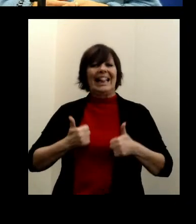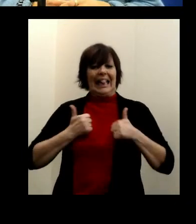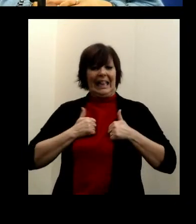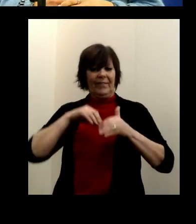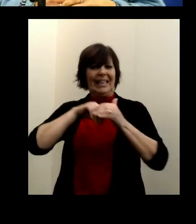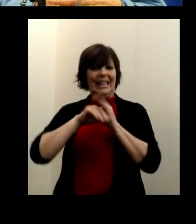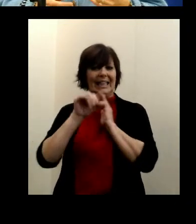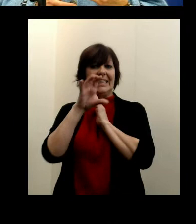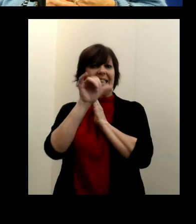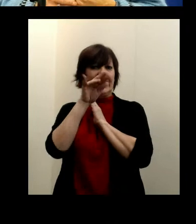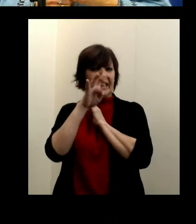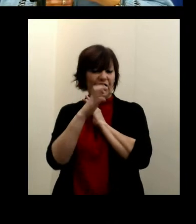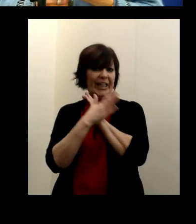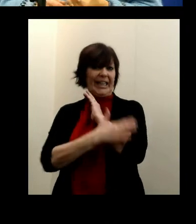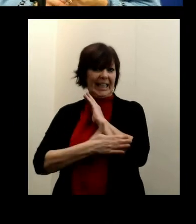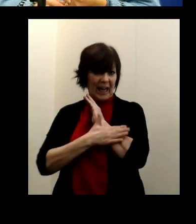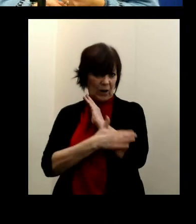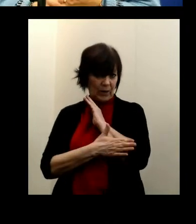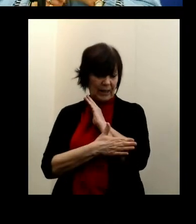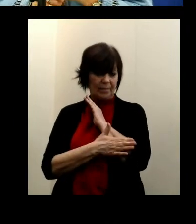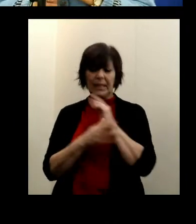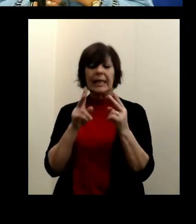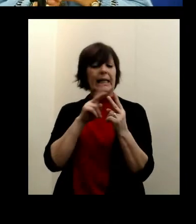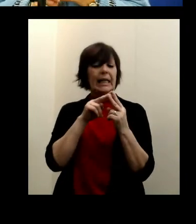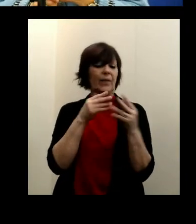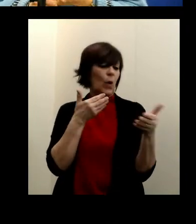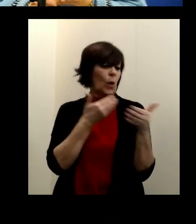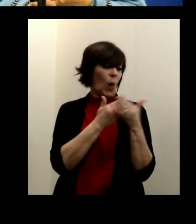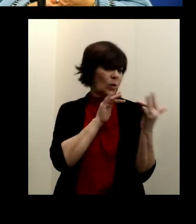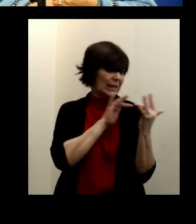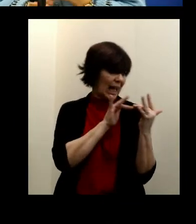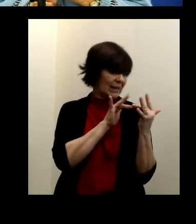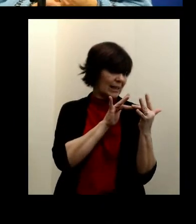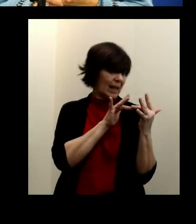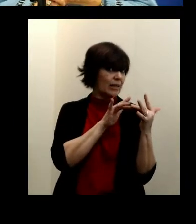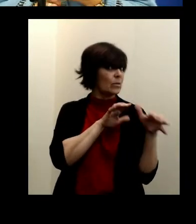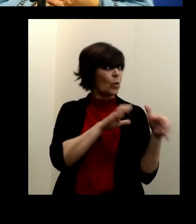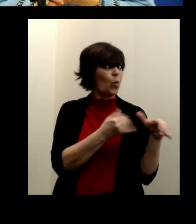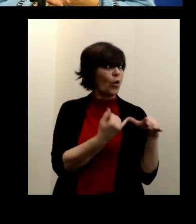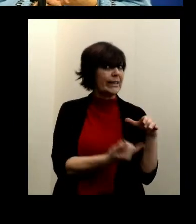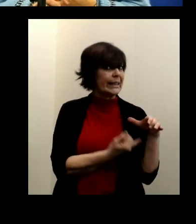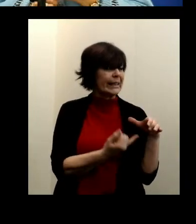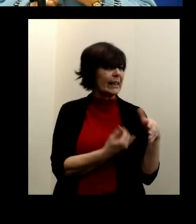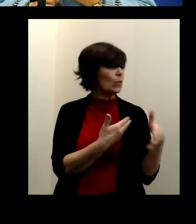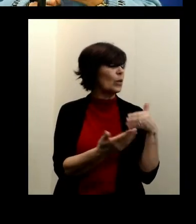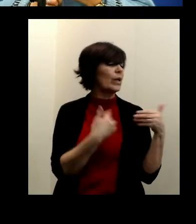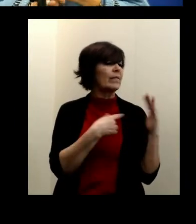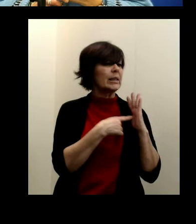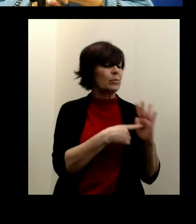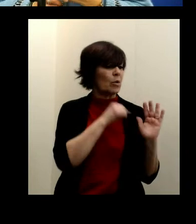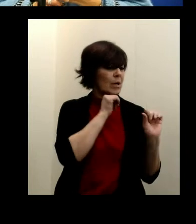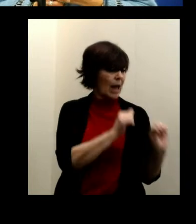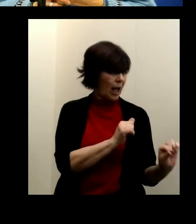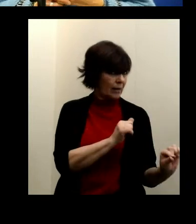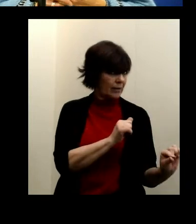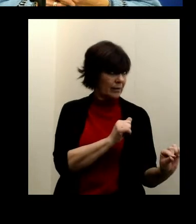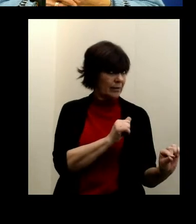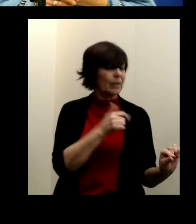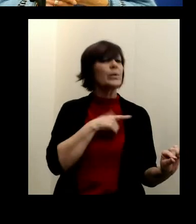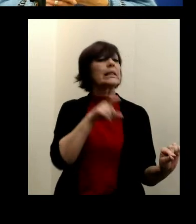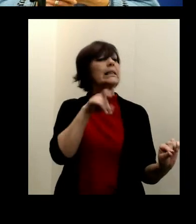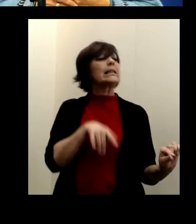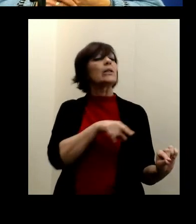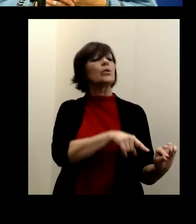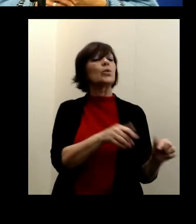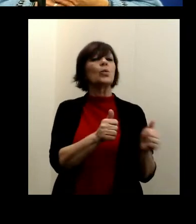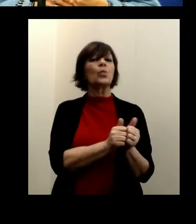County that either are close contacts, so you should be in quarantine whether you have symptoms or not, and we would be able to test you with